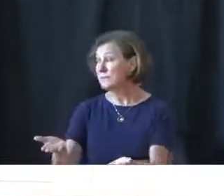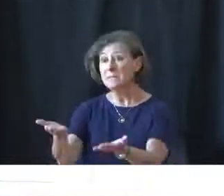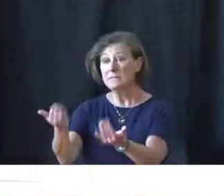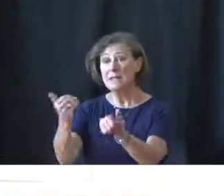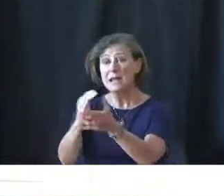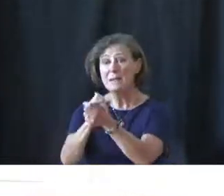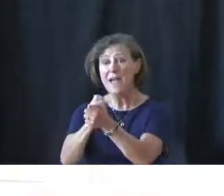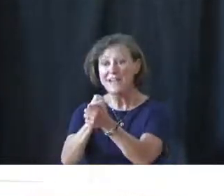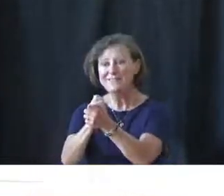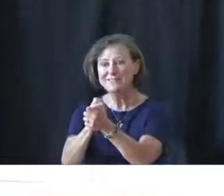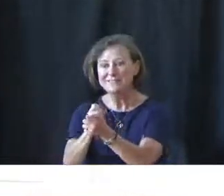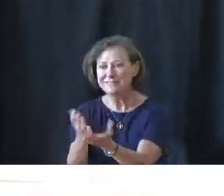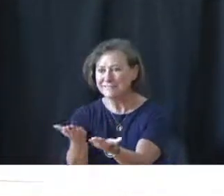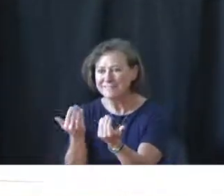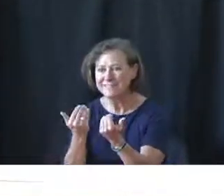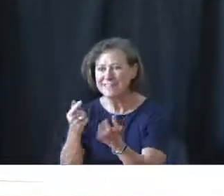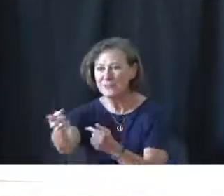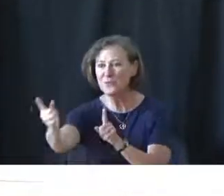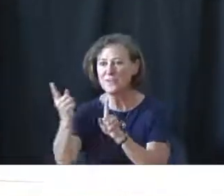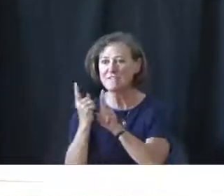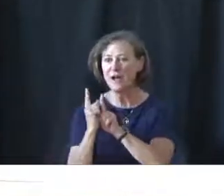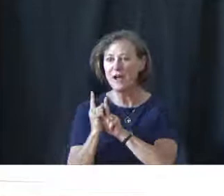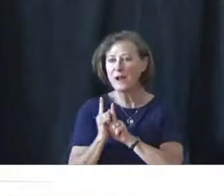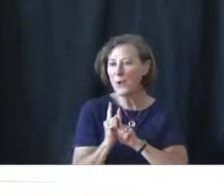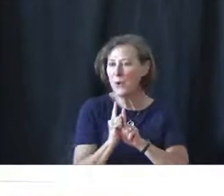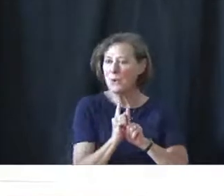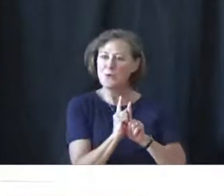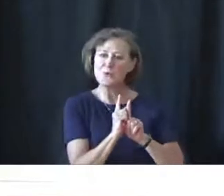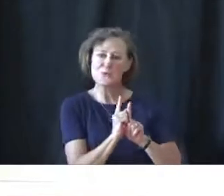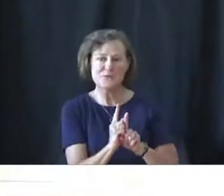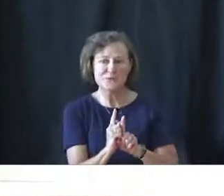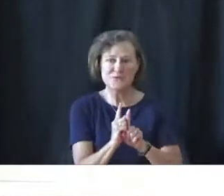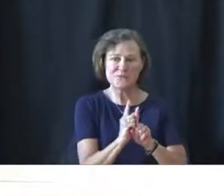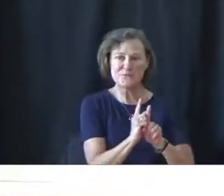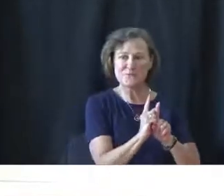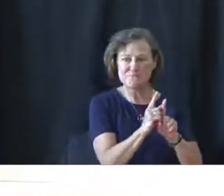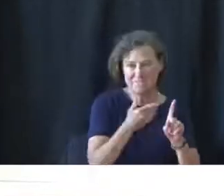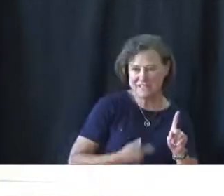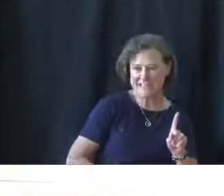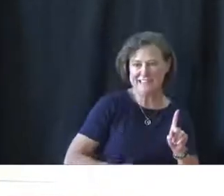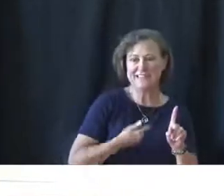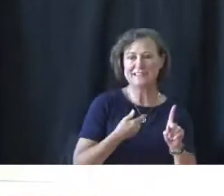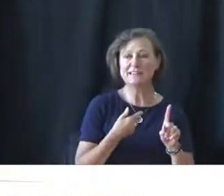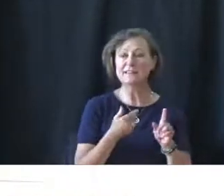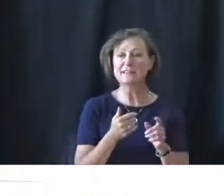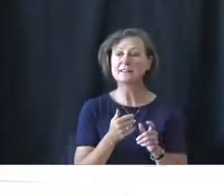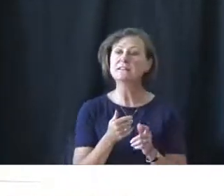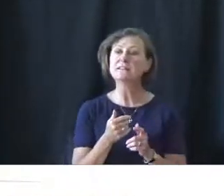Take my hand and say you'll follow me.